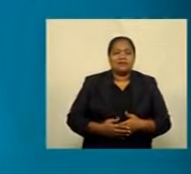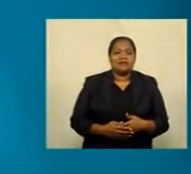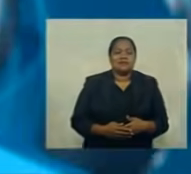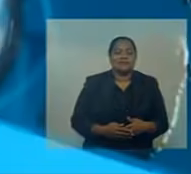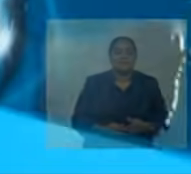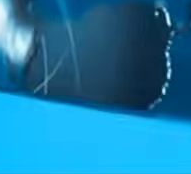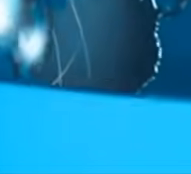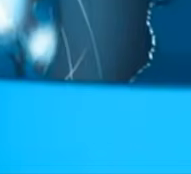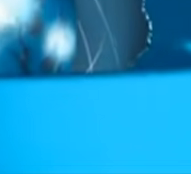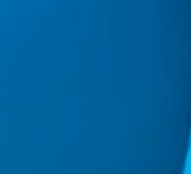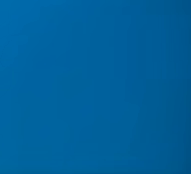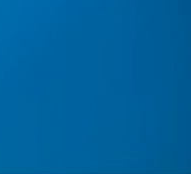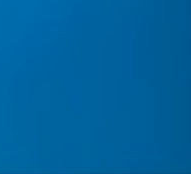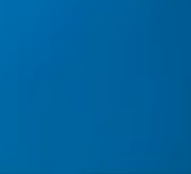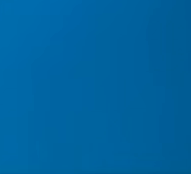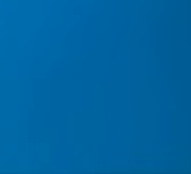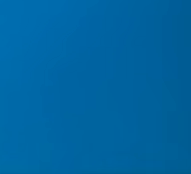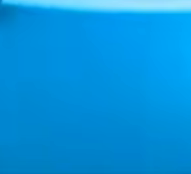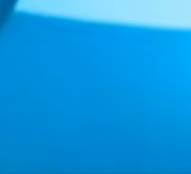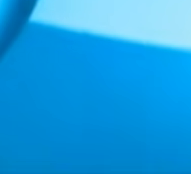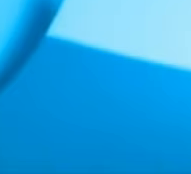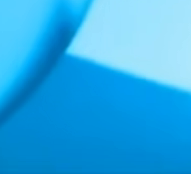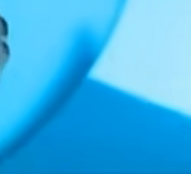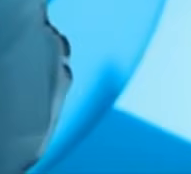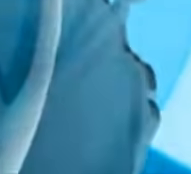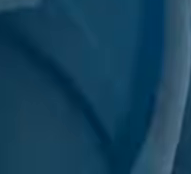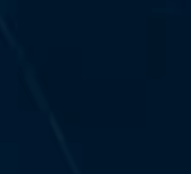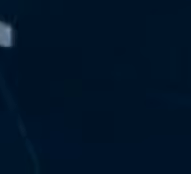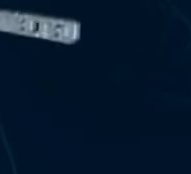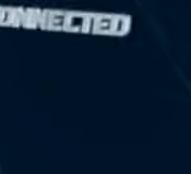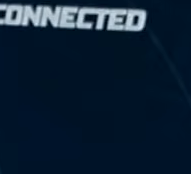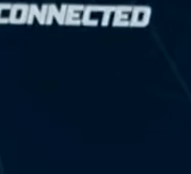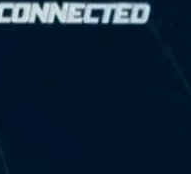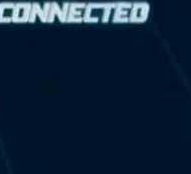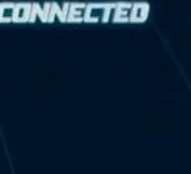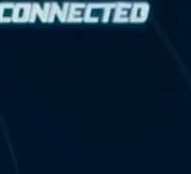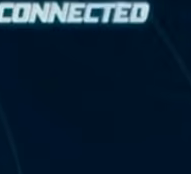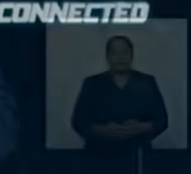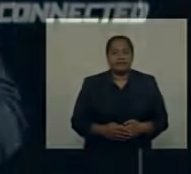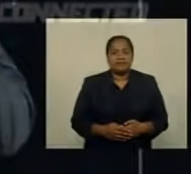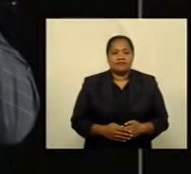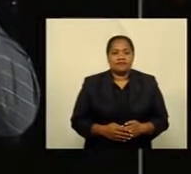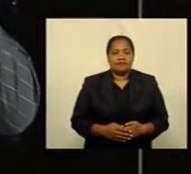From the studios of FBC Suva, Edwin Nunn.